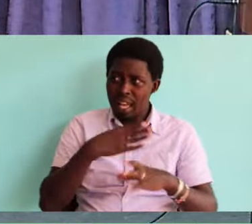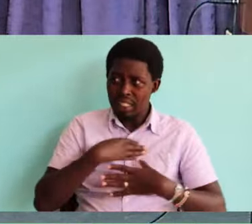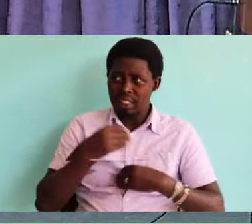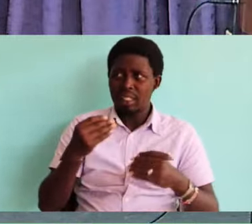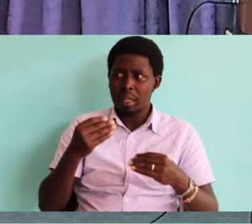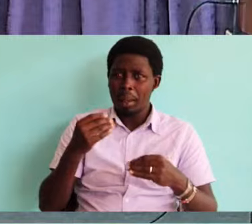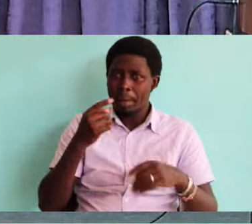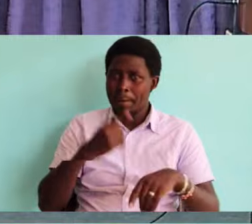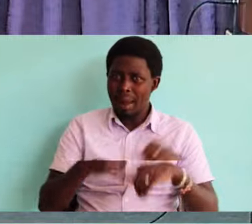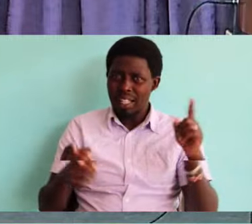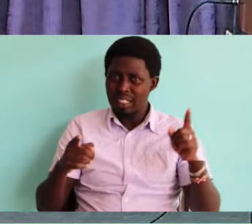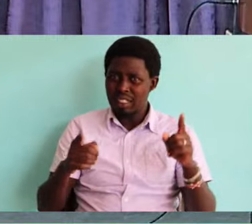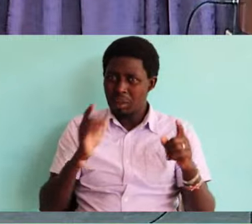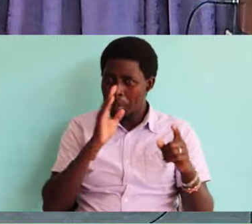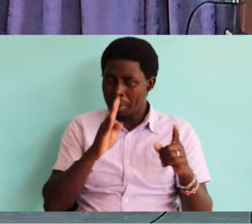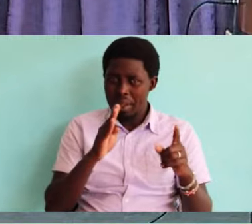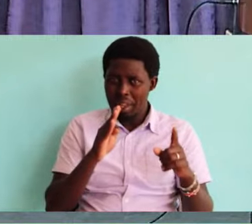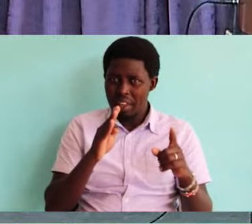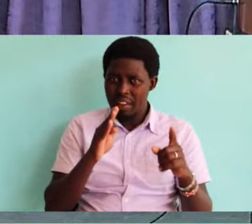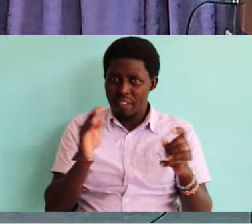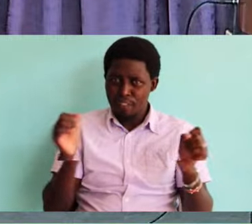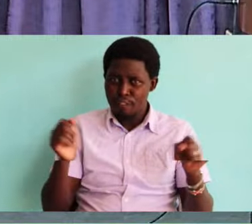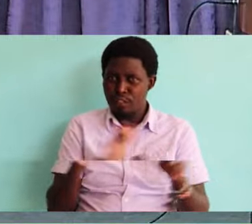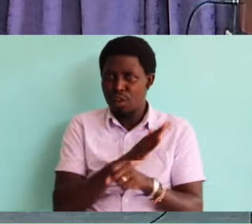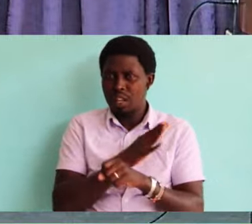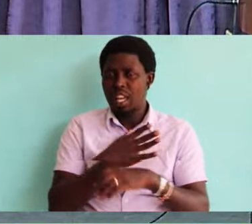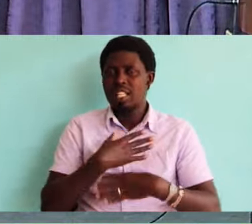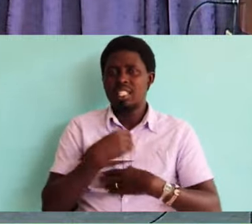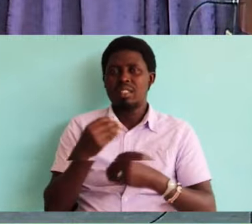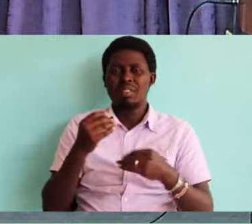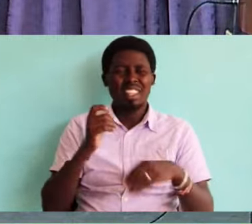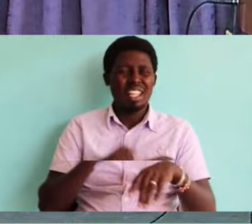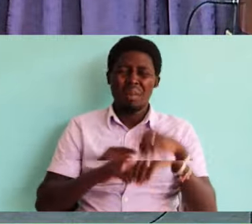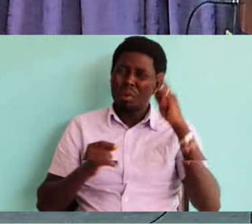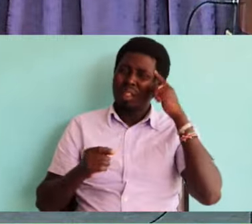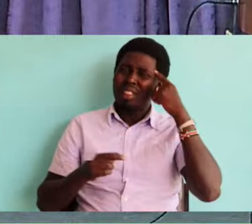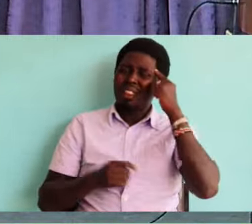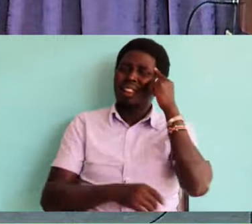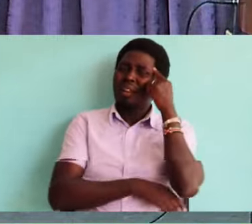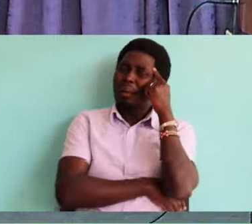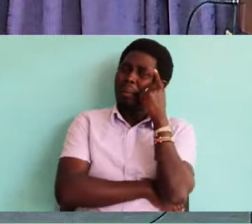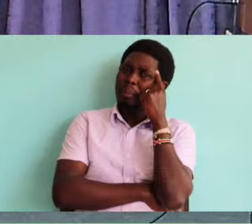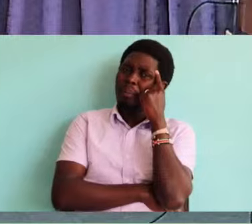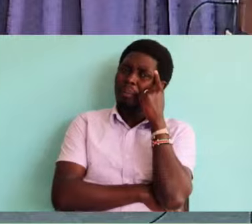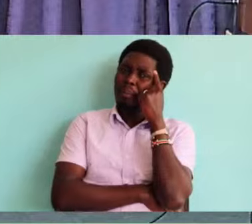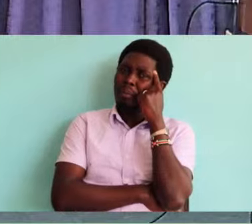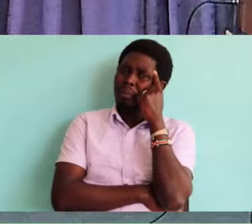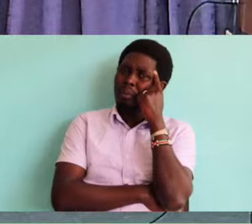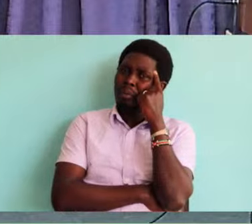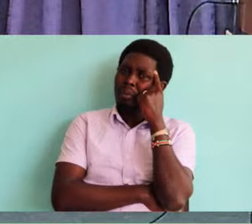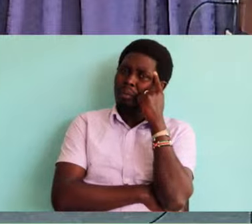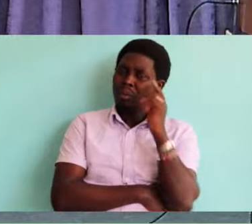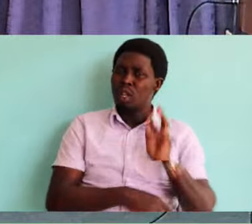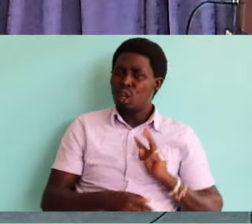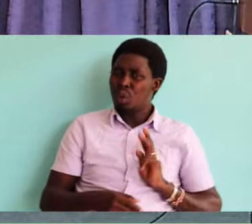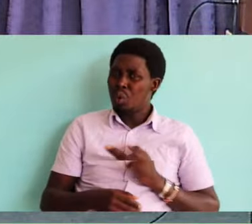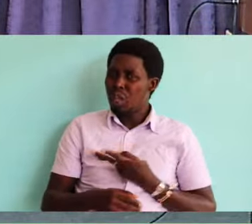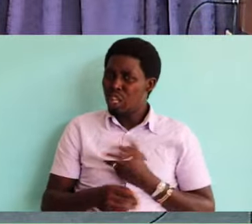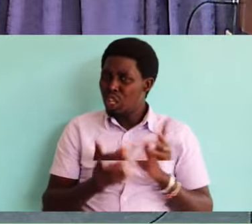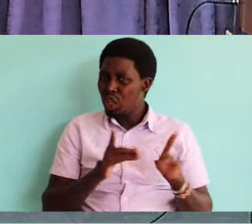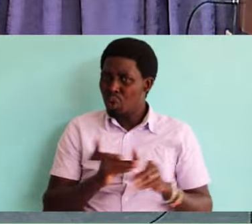we have already been accepted. And I was thinking, do we do